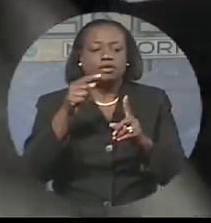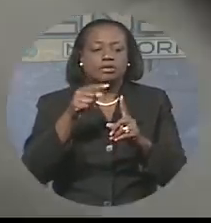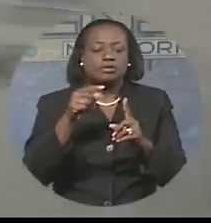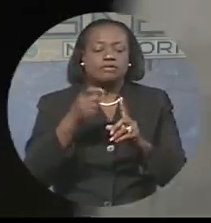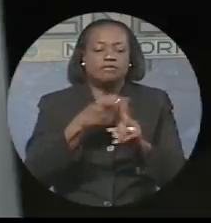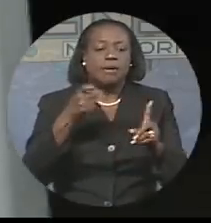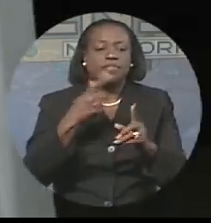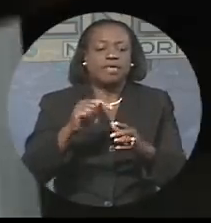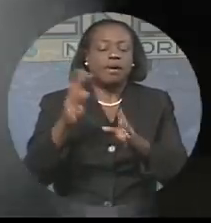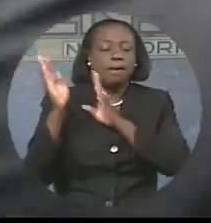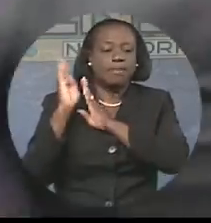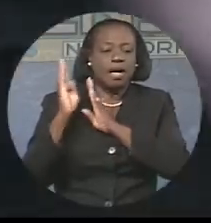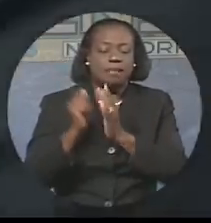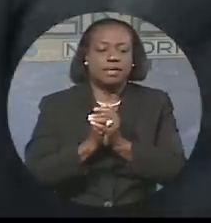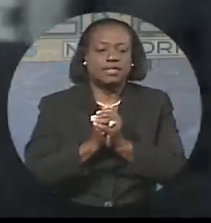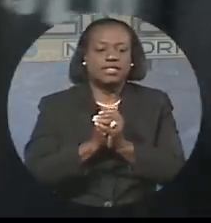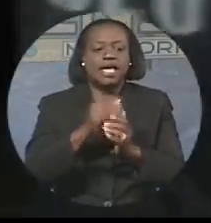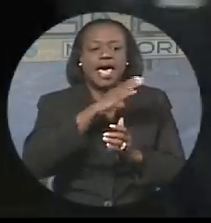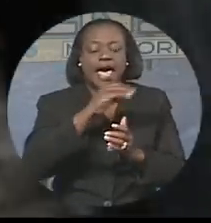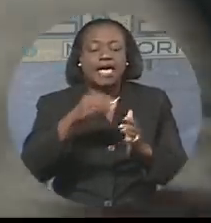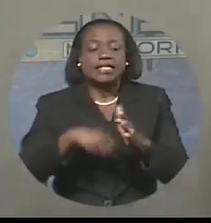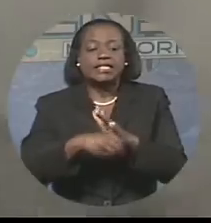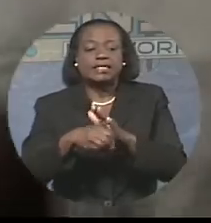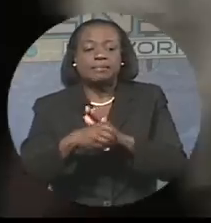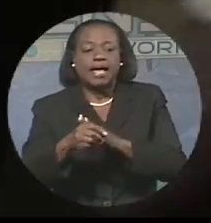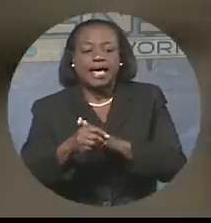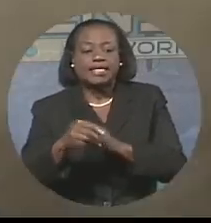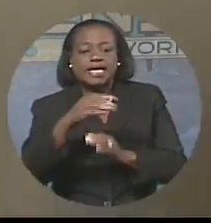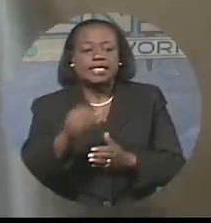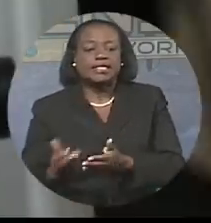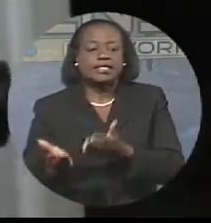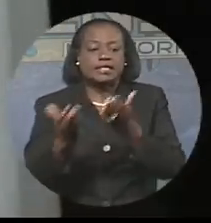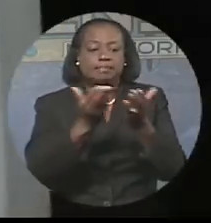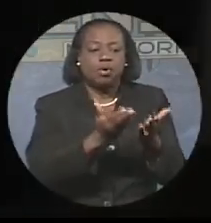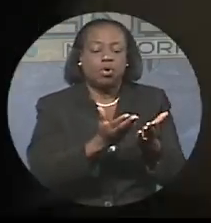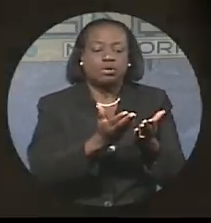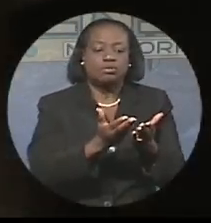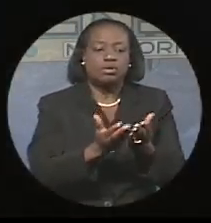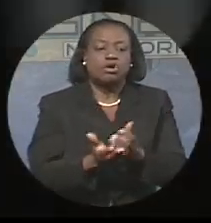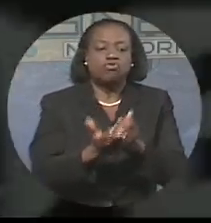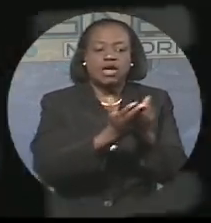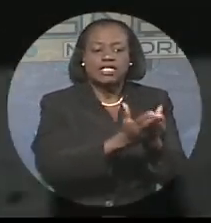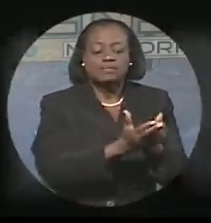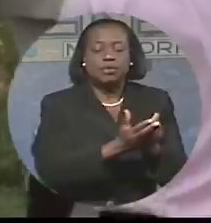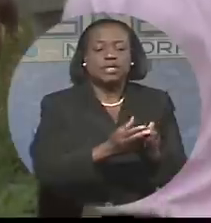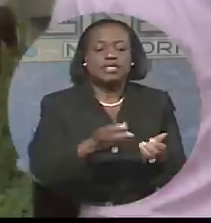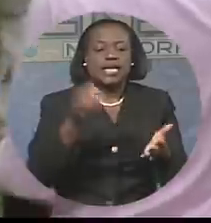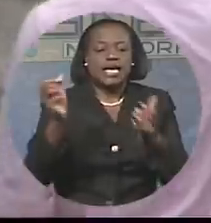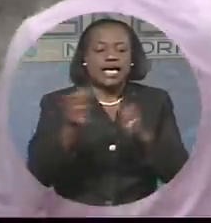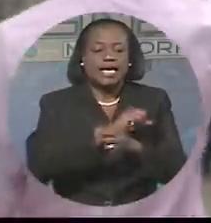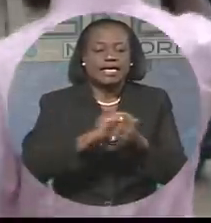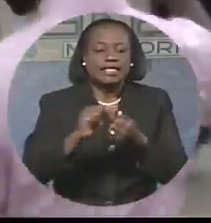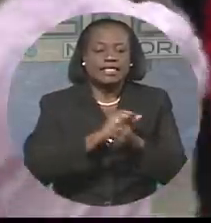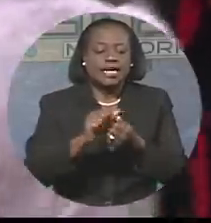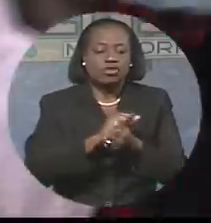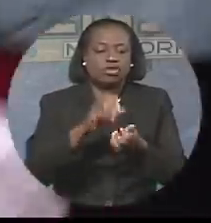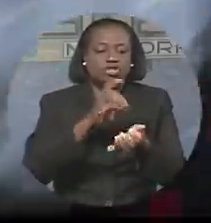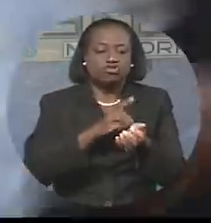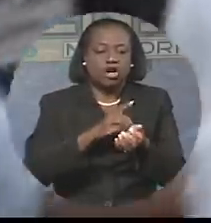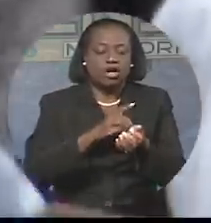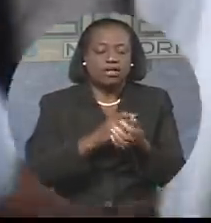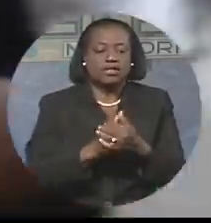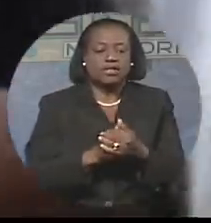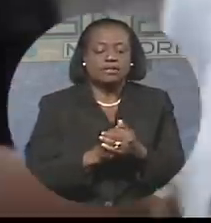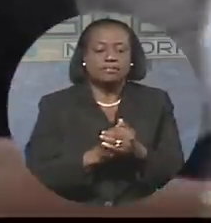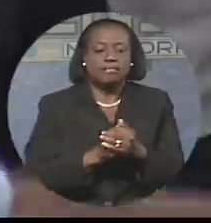drugs with intent to supply, conspiracy to export dangerous drugs, and conspiracy to possess dangerous drugs with intent to supply.